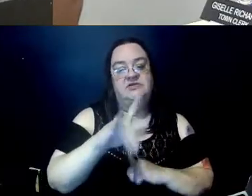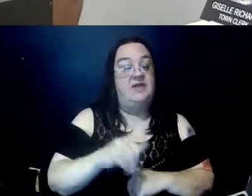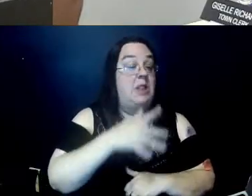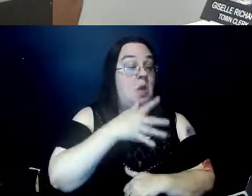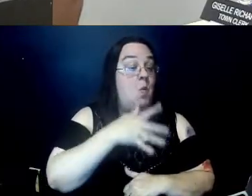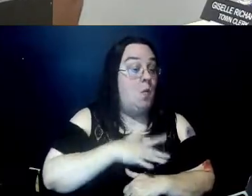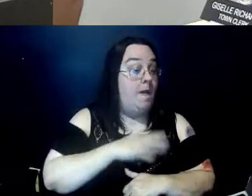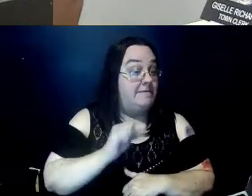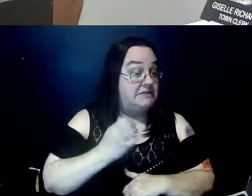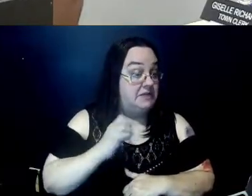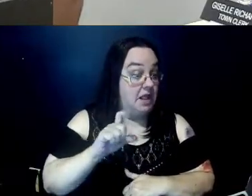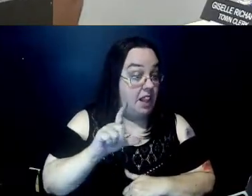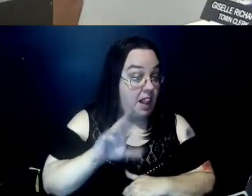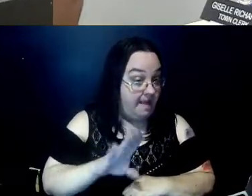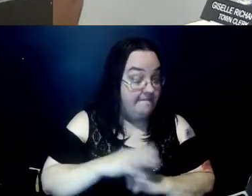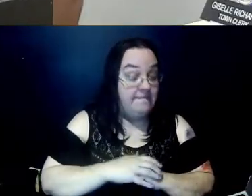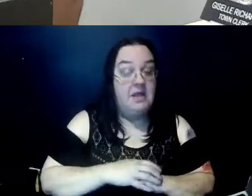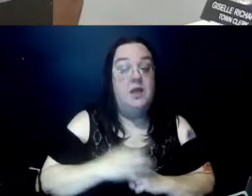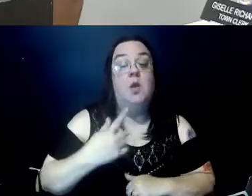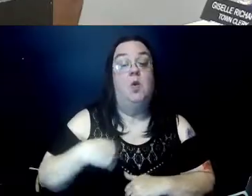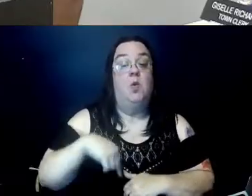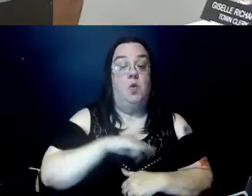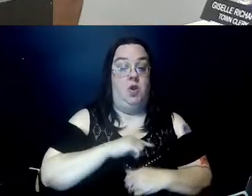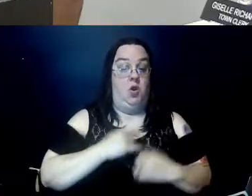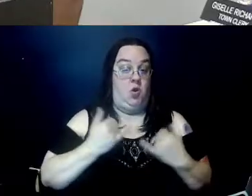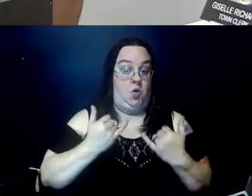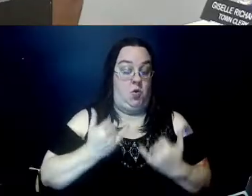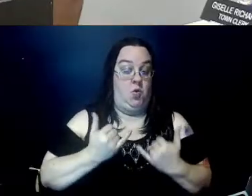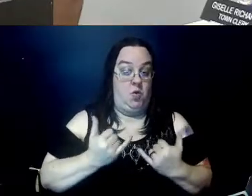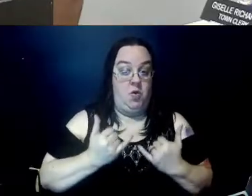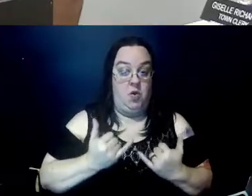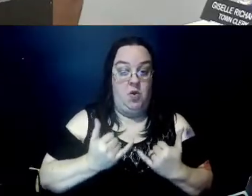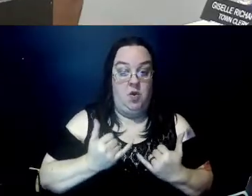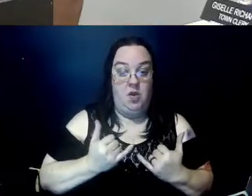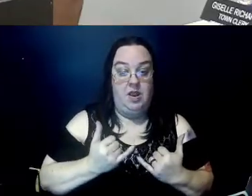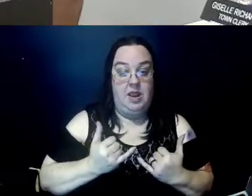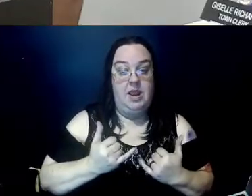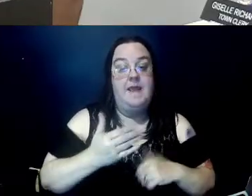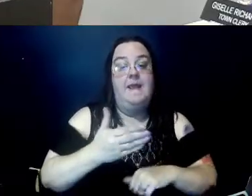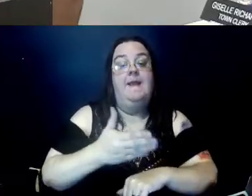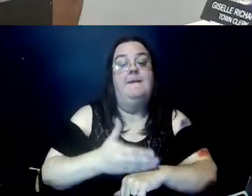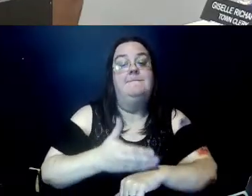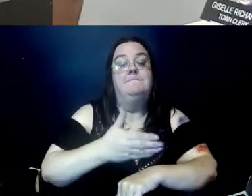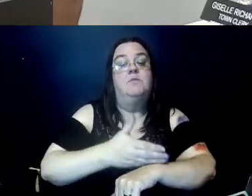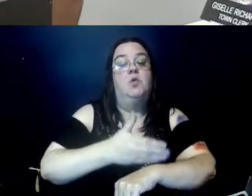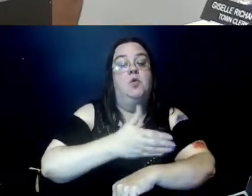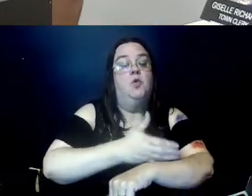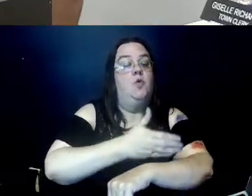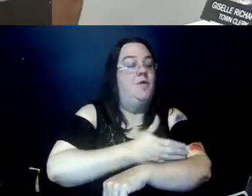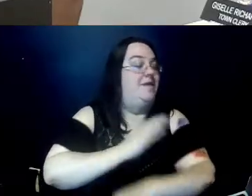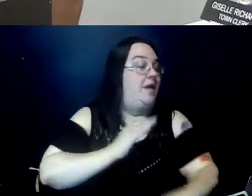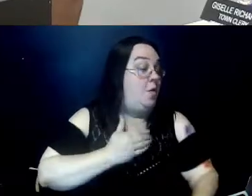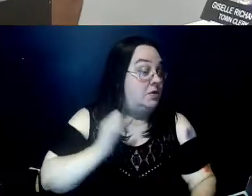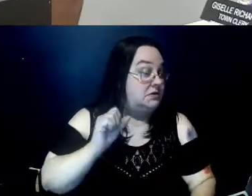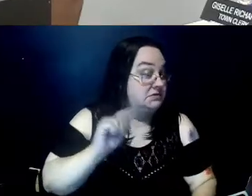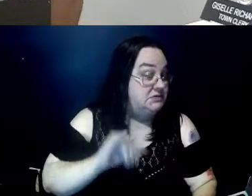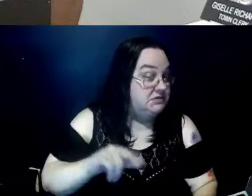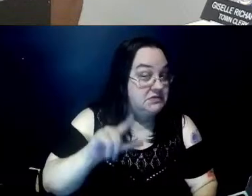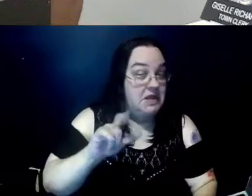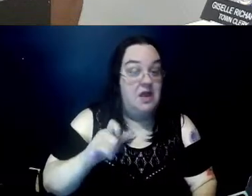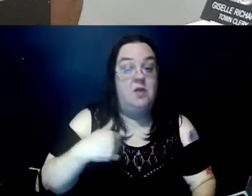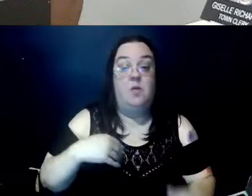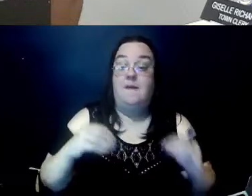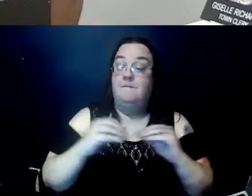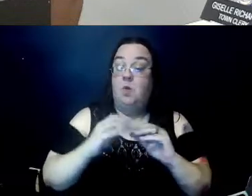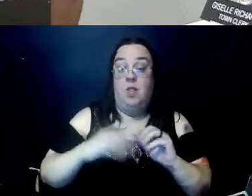Club, and we are currently improving our style. We're more than 100